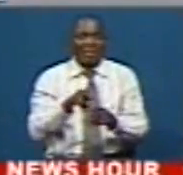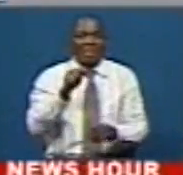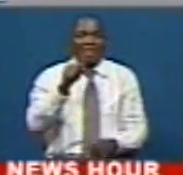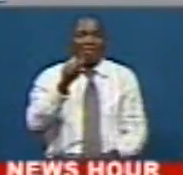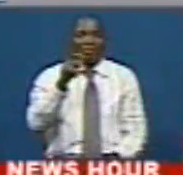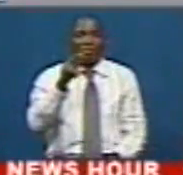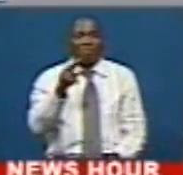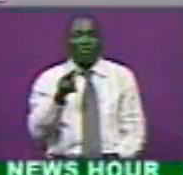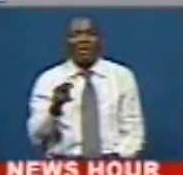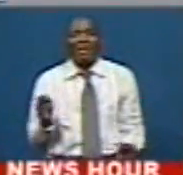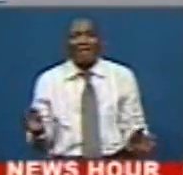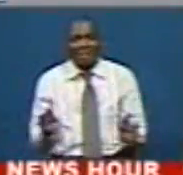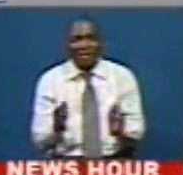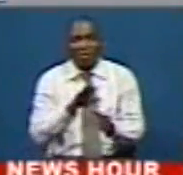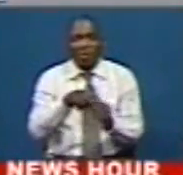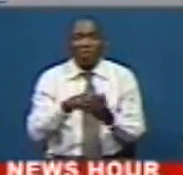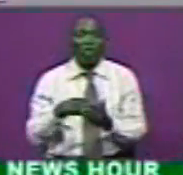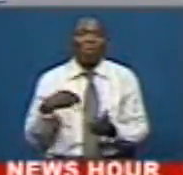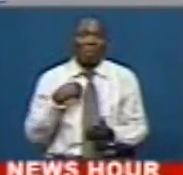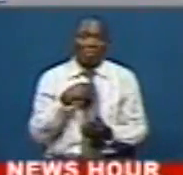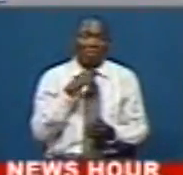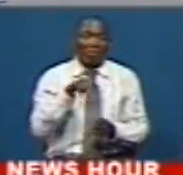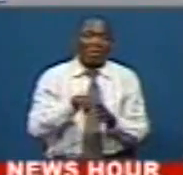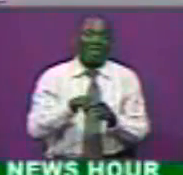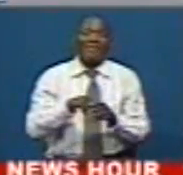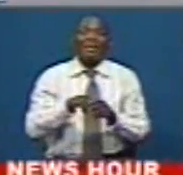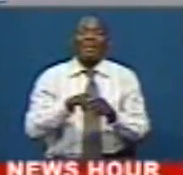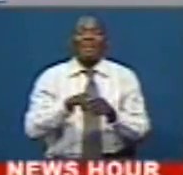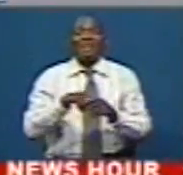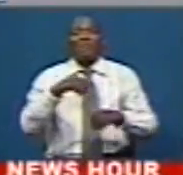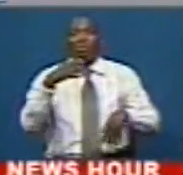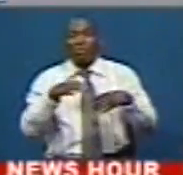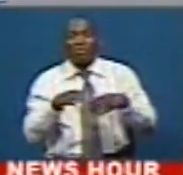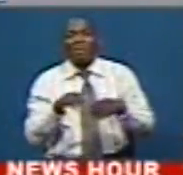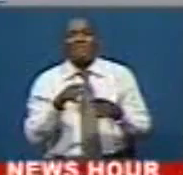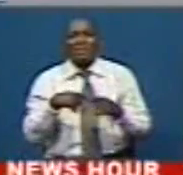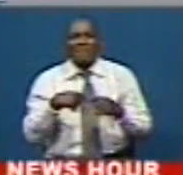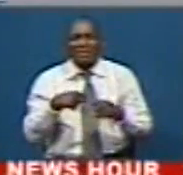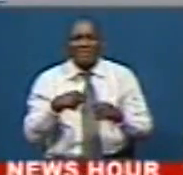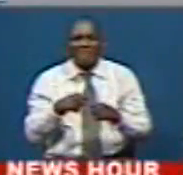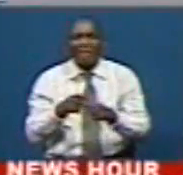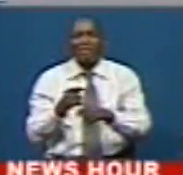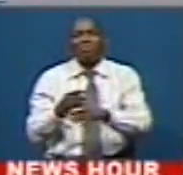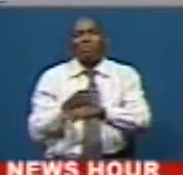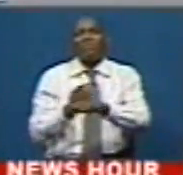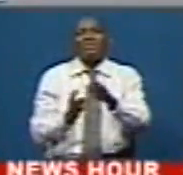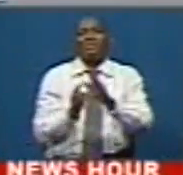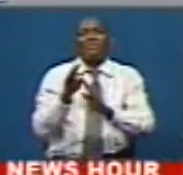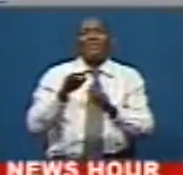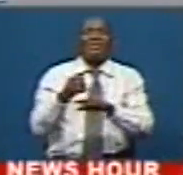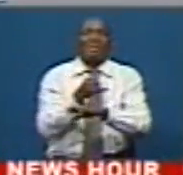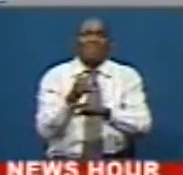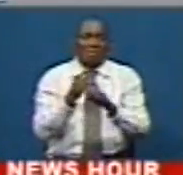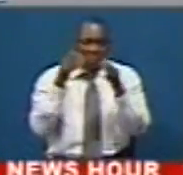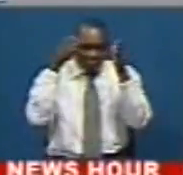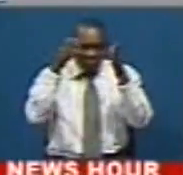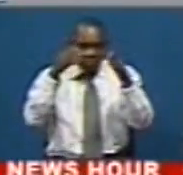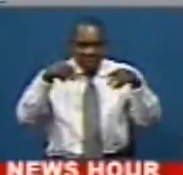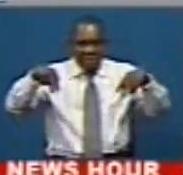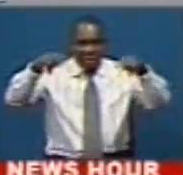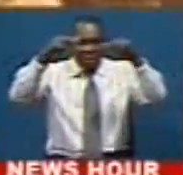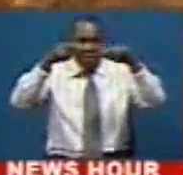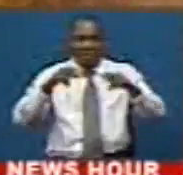Afeku encouraged members to rally round the flag to turn around the fortunes of the industry to meet global